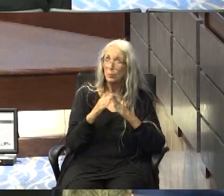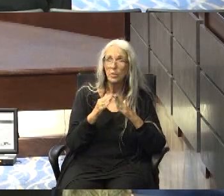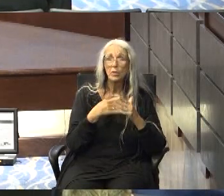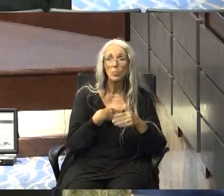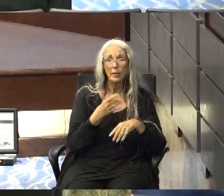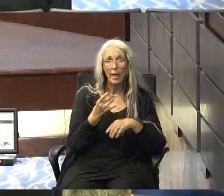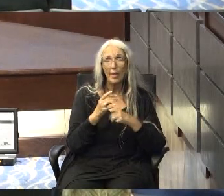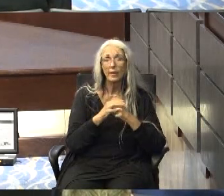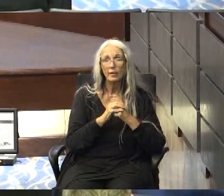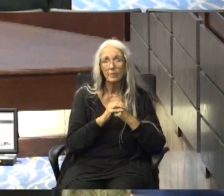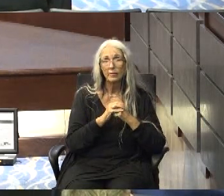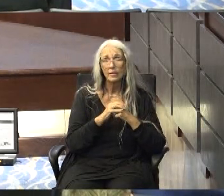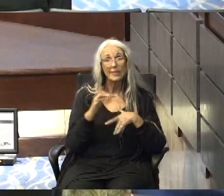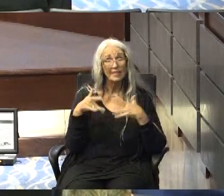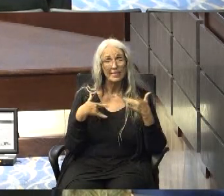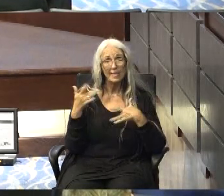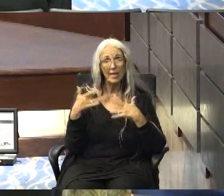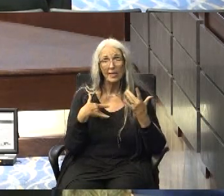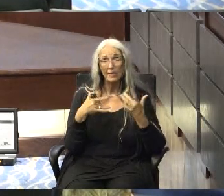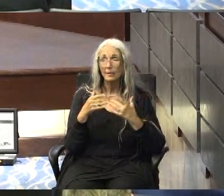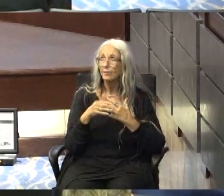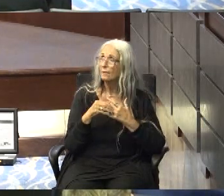like, is exciting.